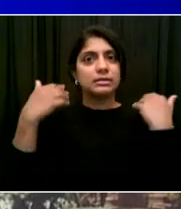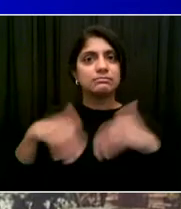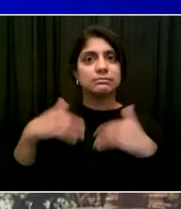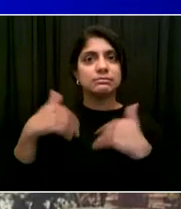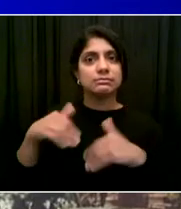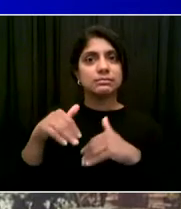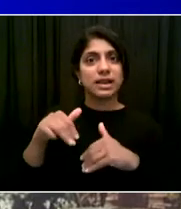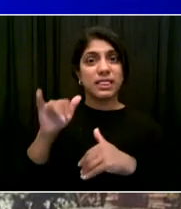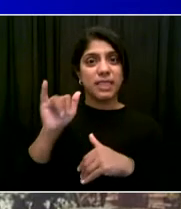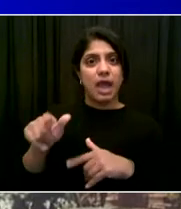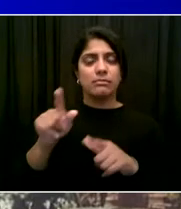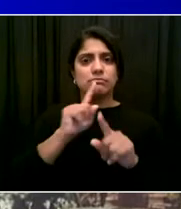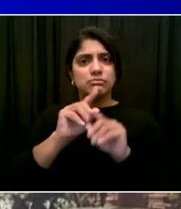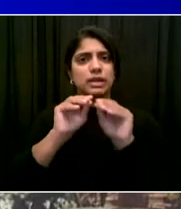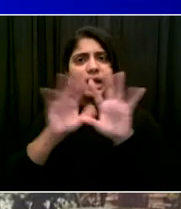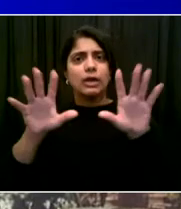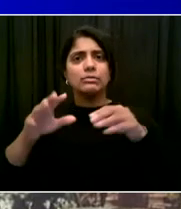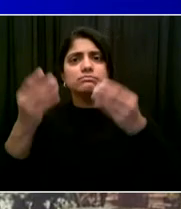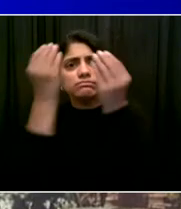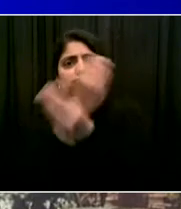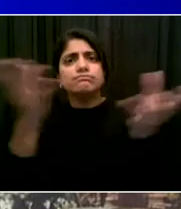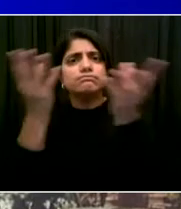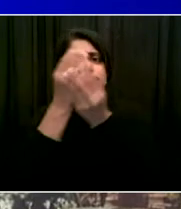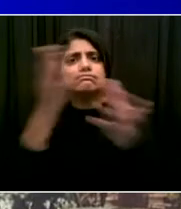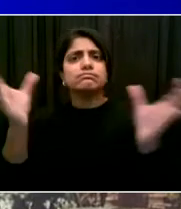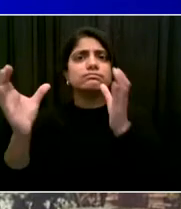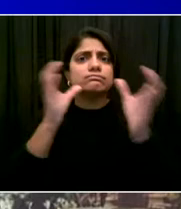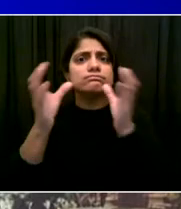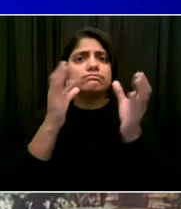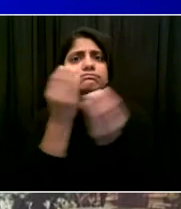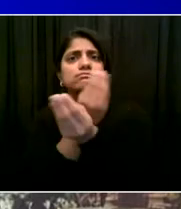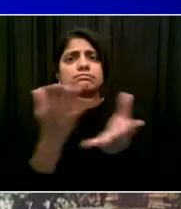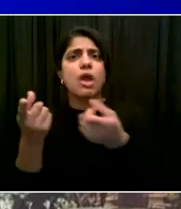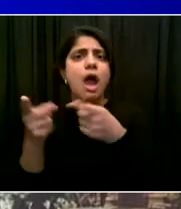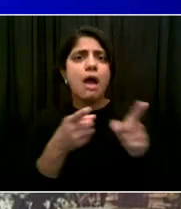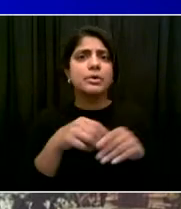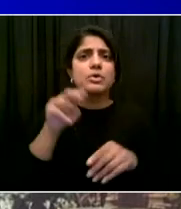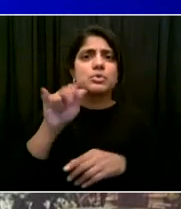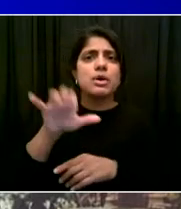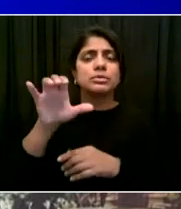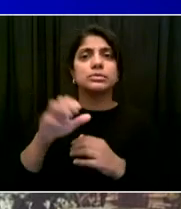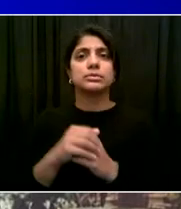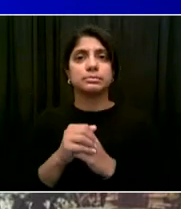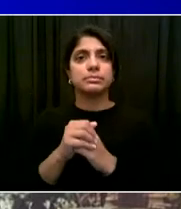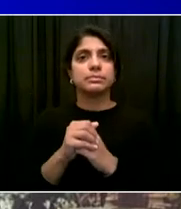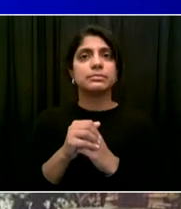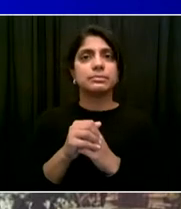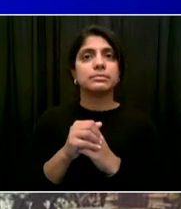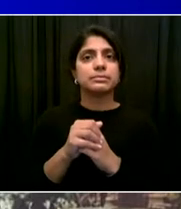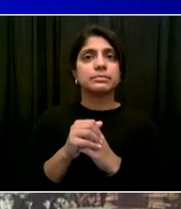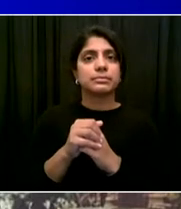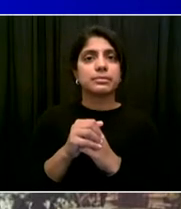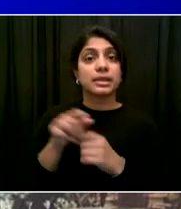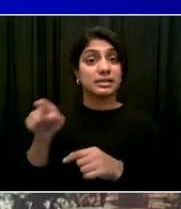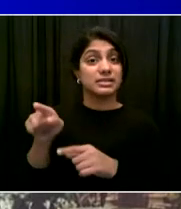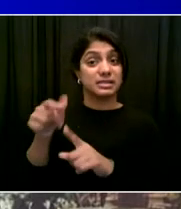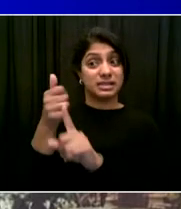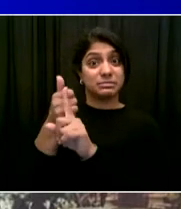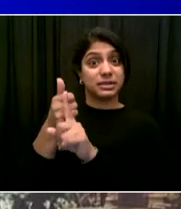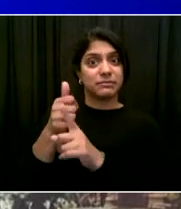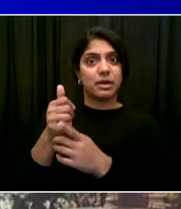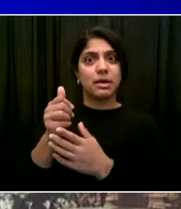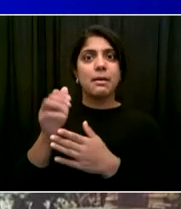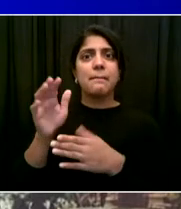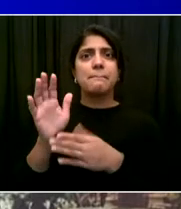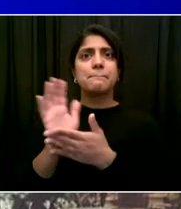understands our city, loves our city, sees into our neighborhoods and our lives. And I have to say, as a Brooklynite, I'm